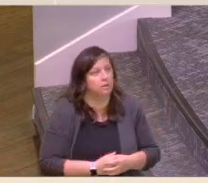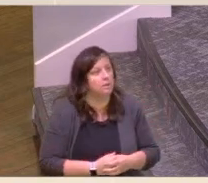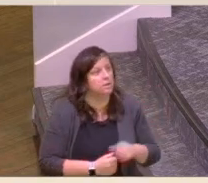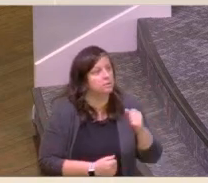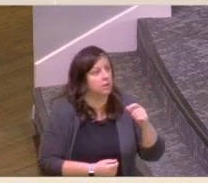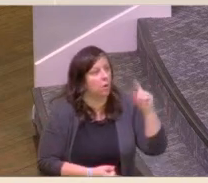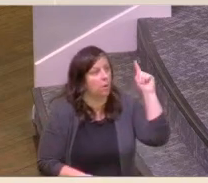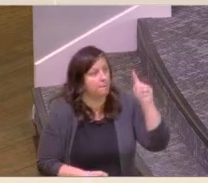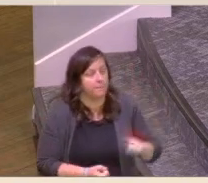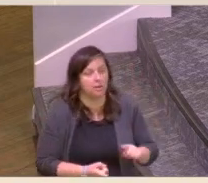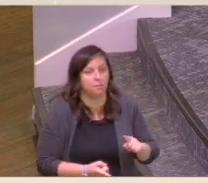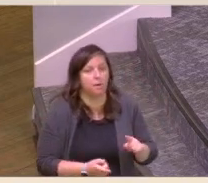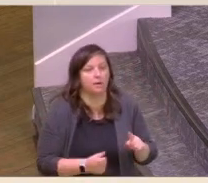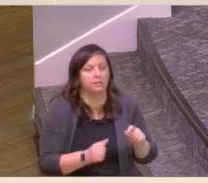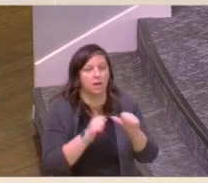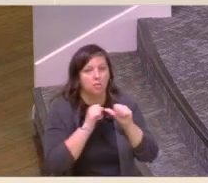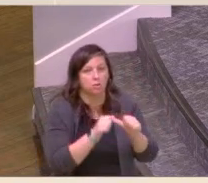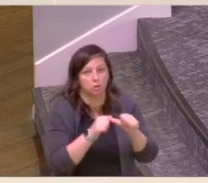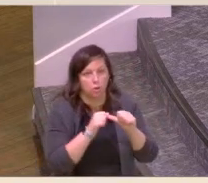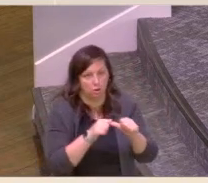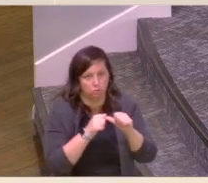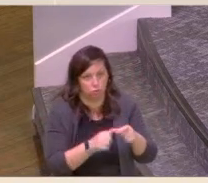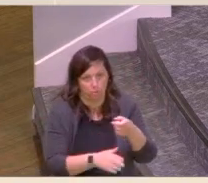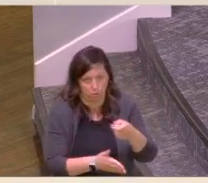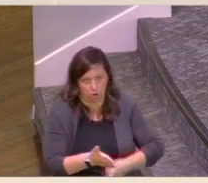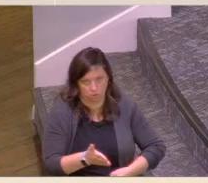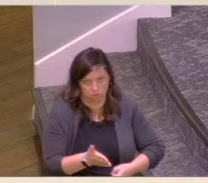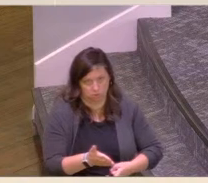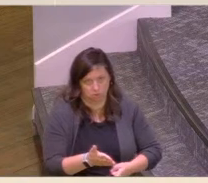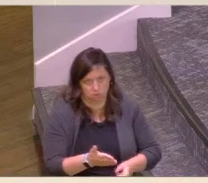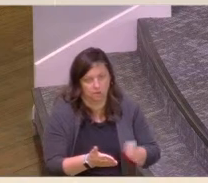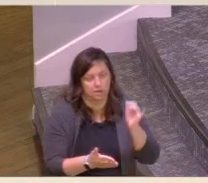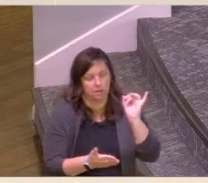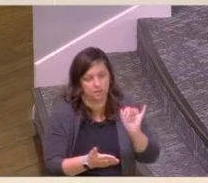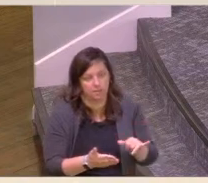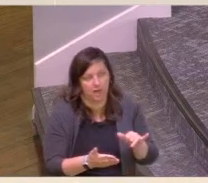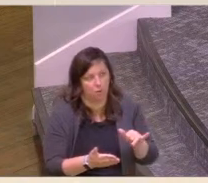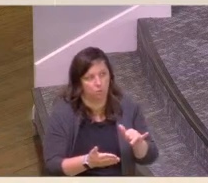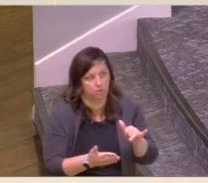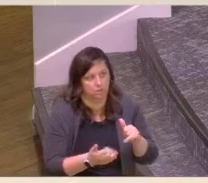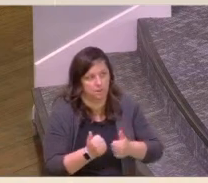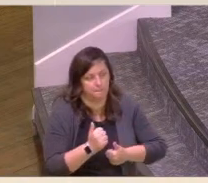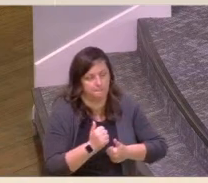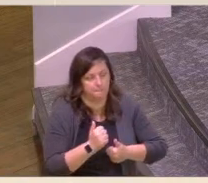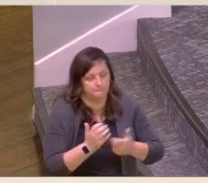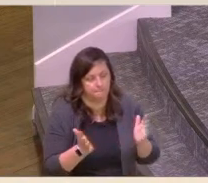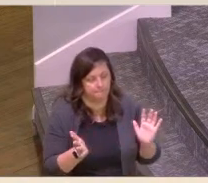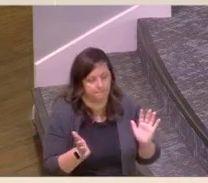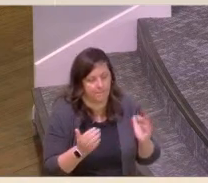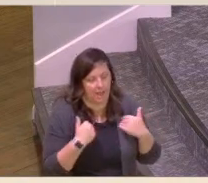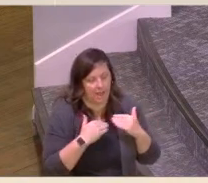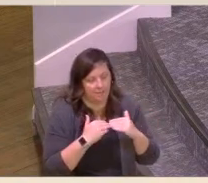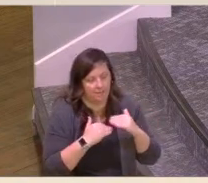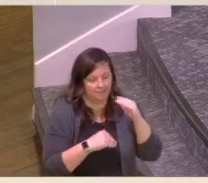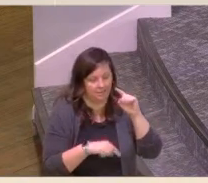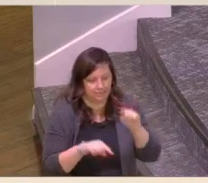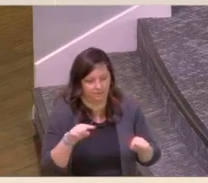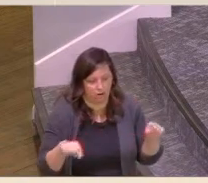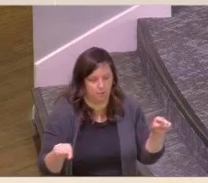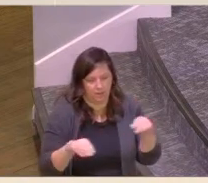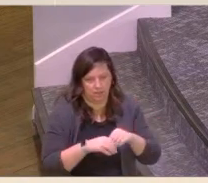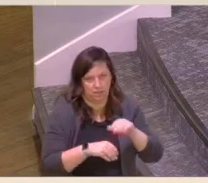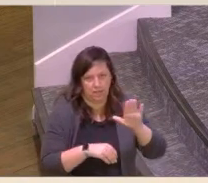minimizing the long-term costs was the most, had the least variability in your